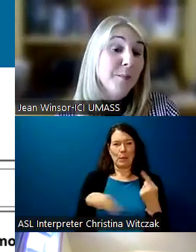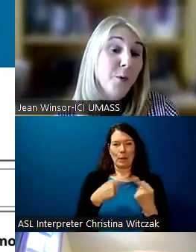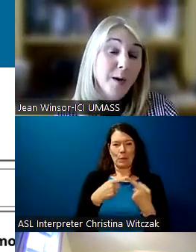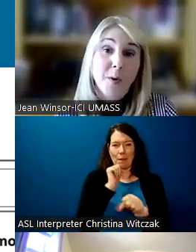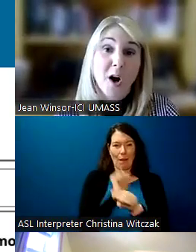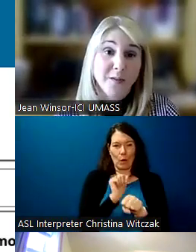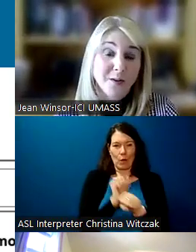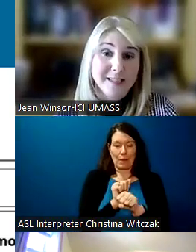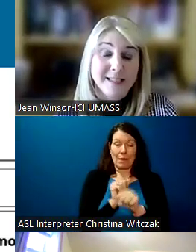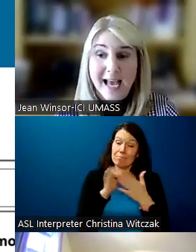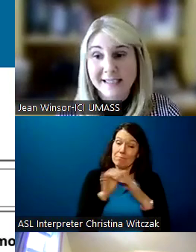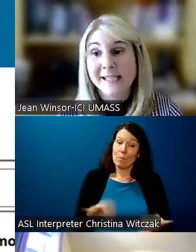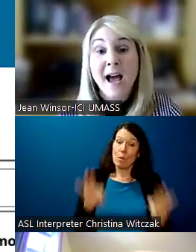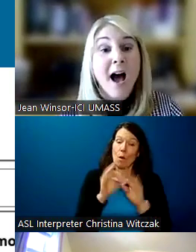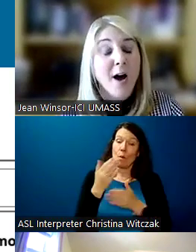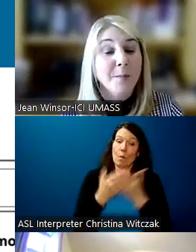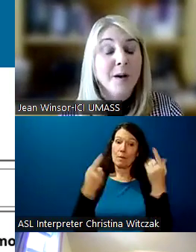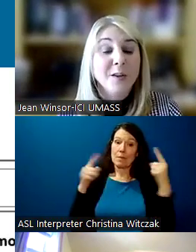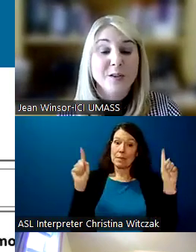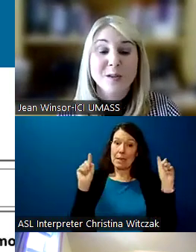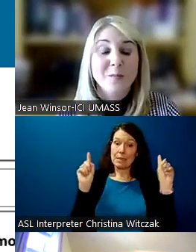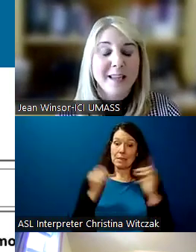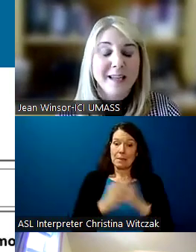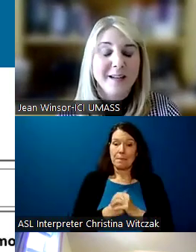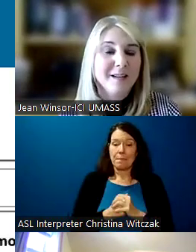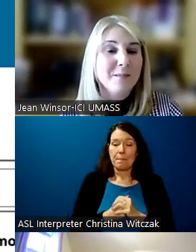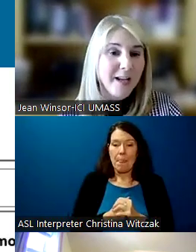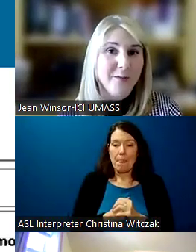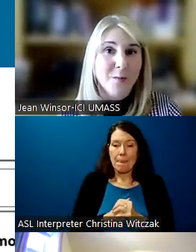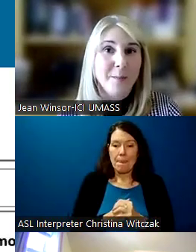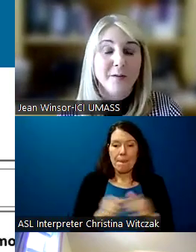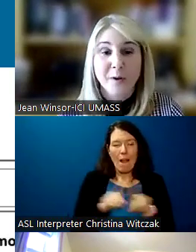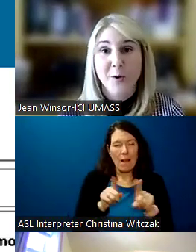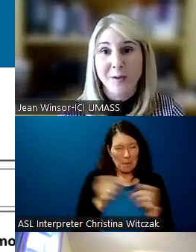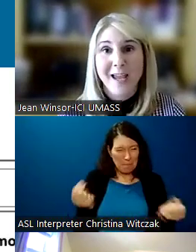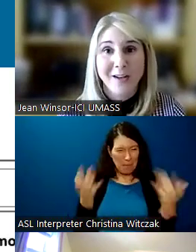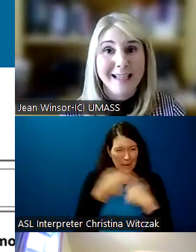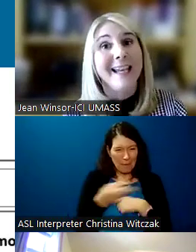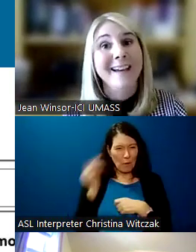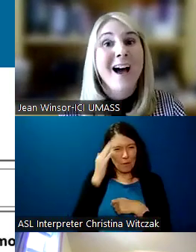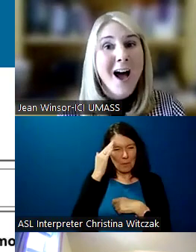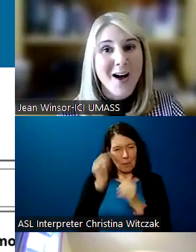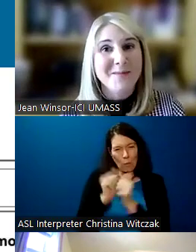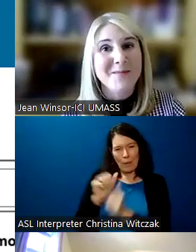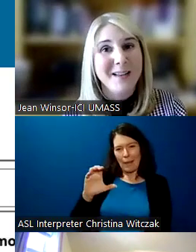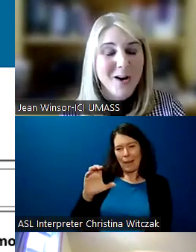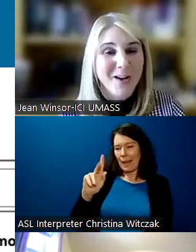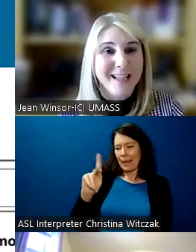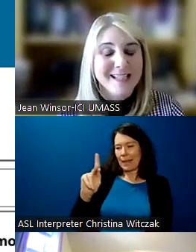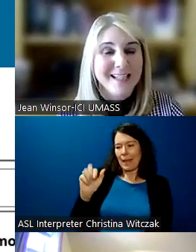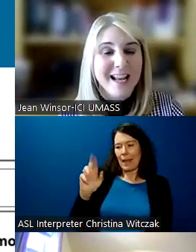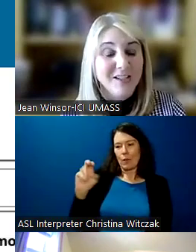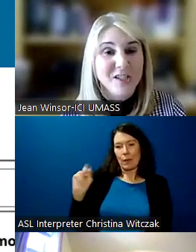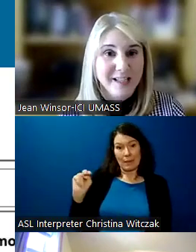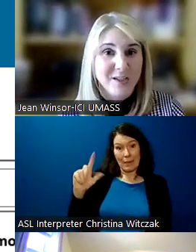really important part of their success. There's some, I think many of you might be familiar with Karen Lee in